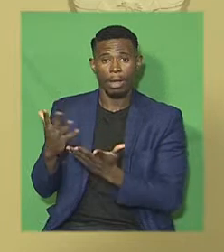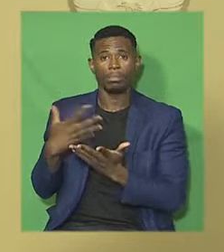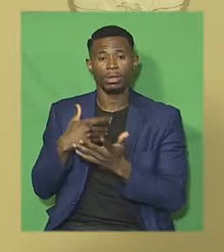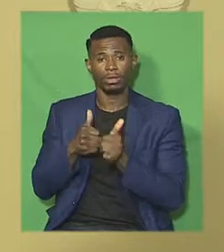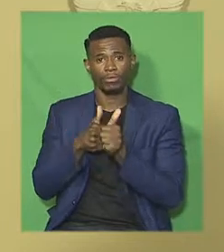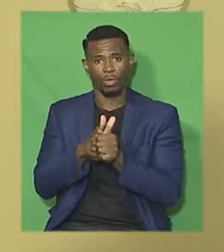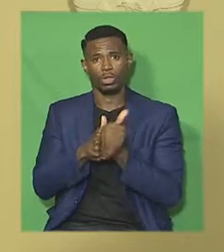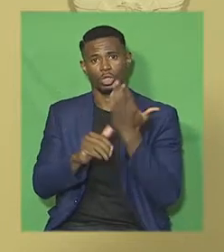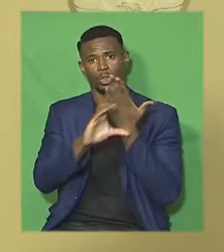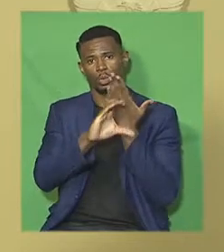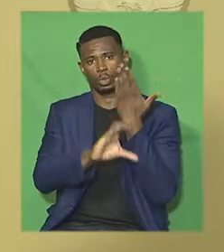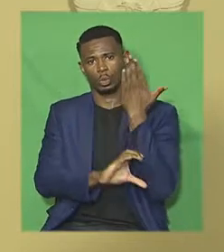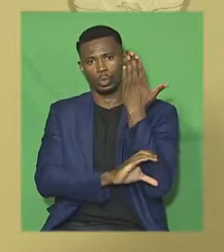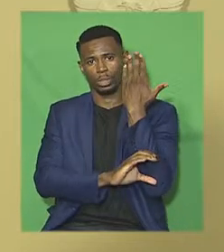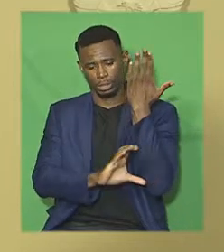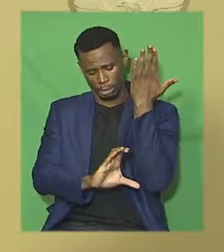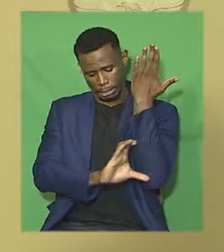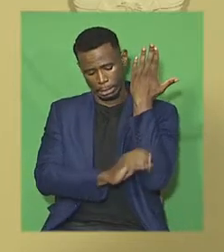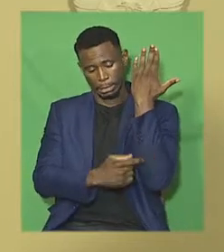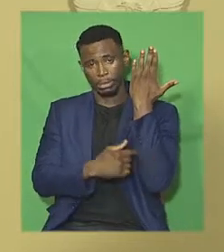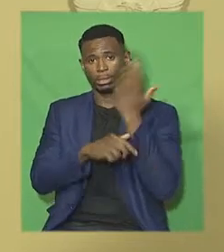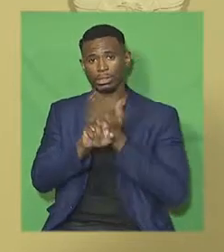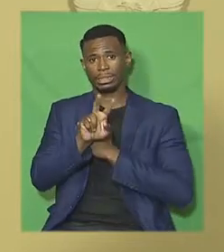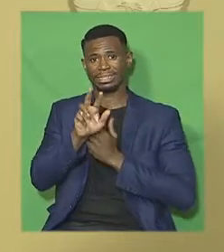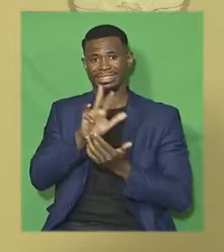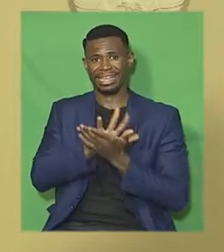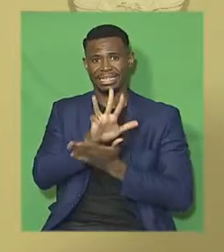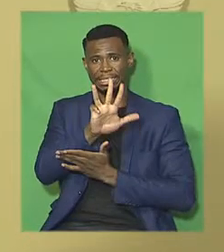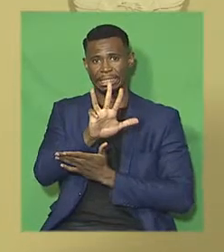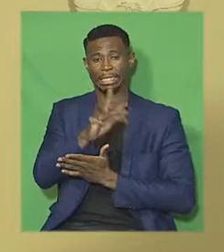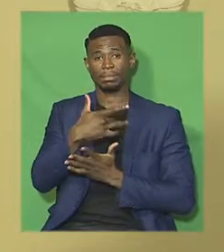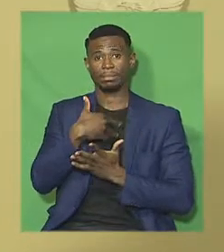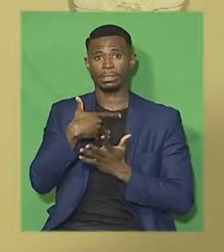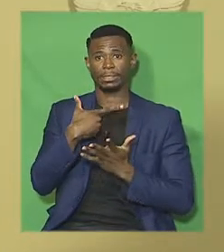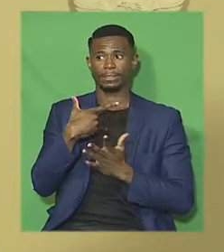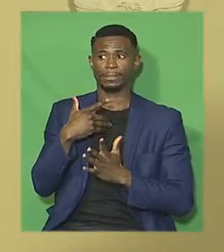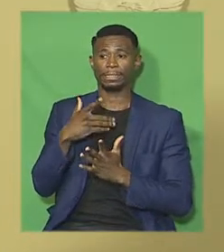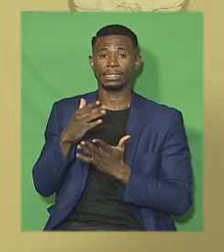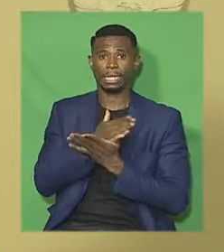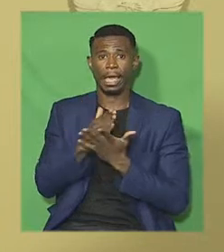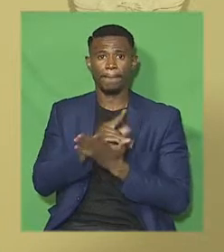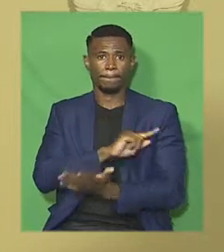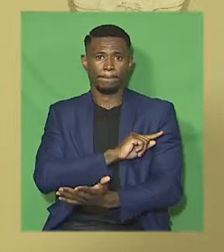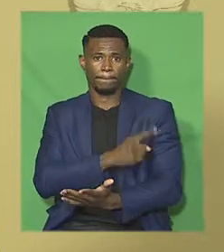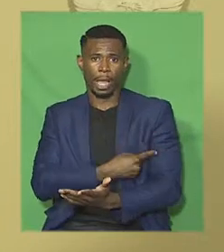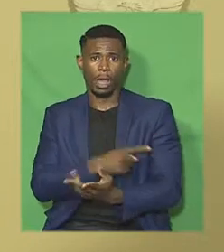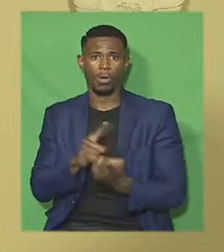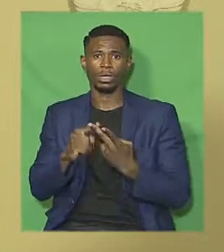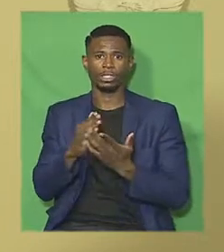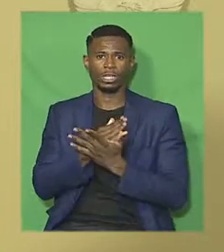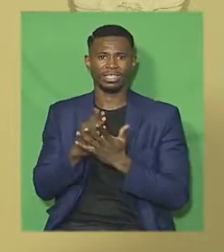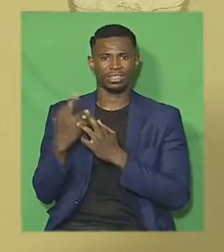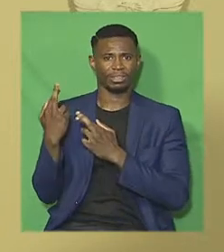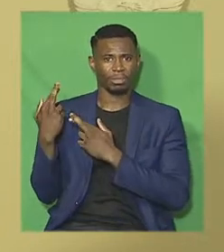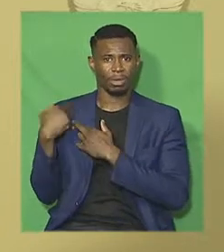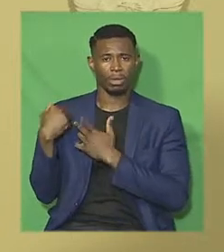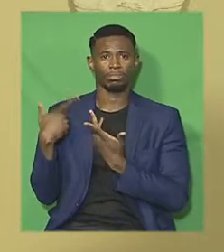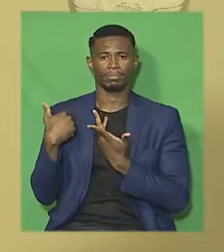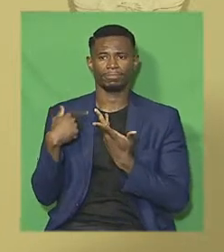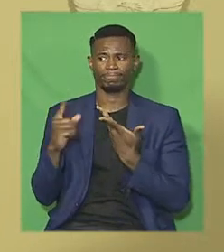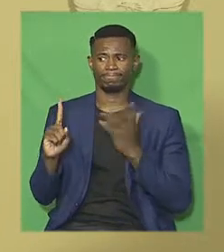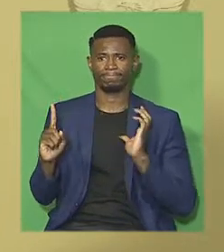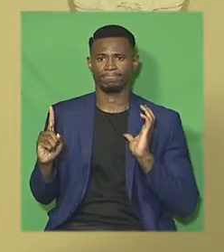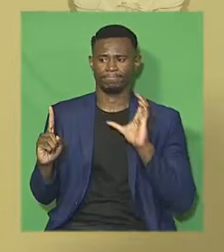97 of the Constitution, transfer to the minister certain powers and functions contained in